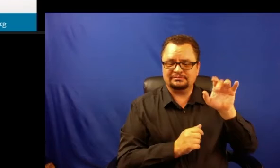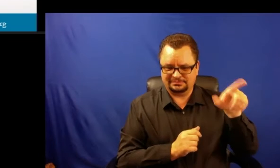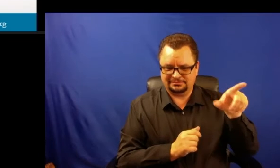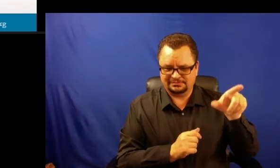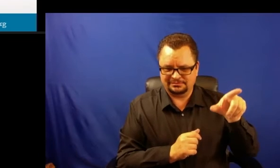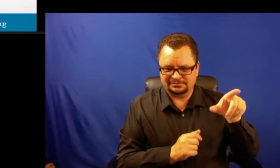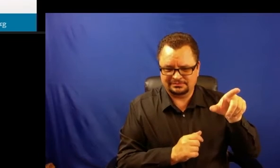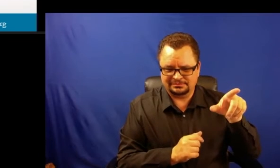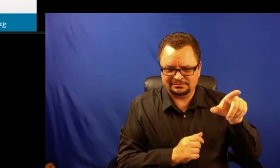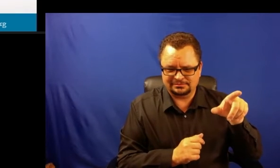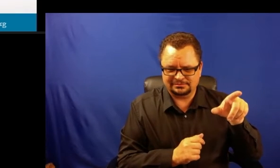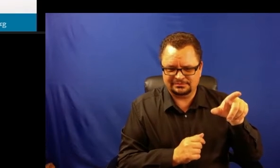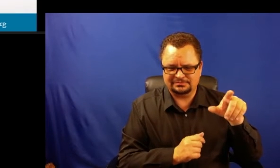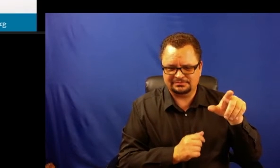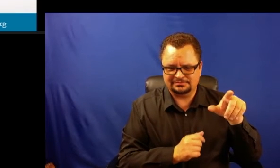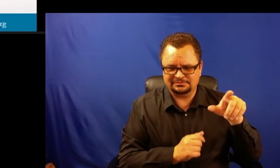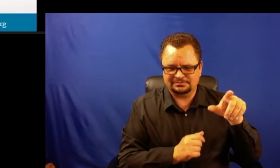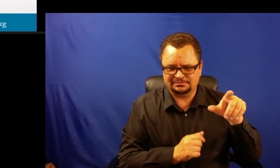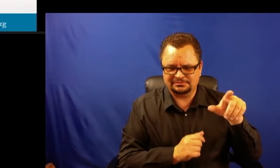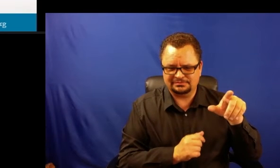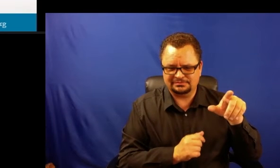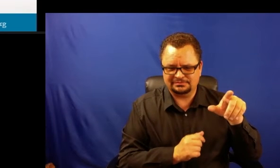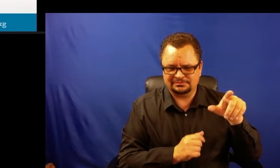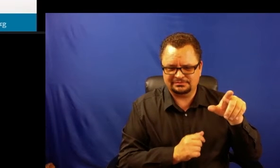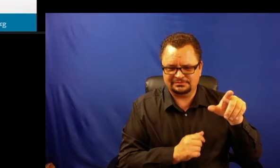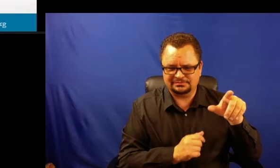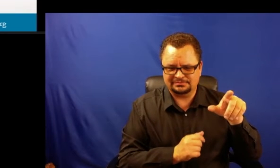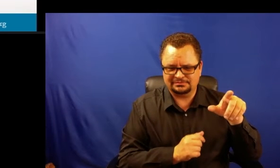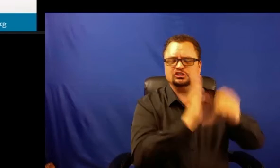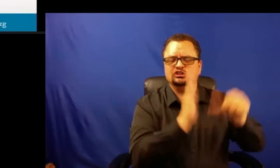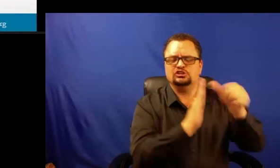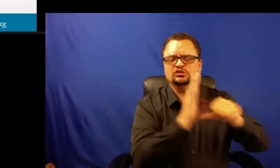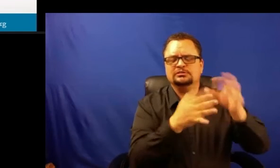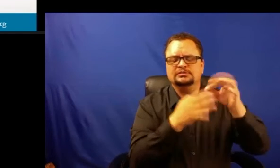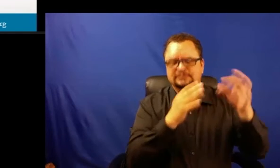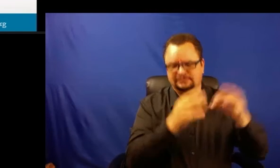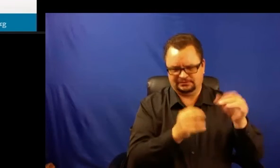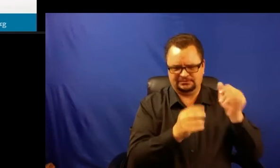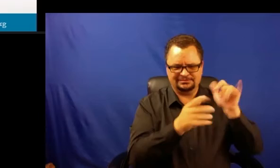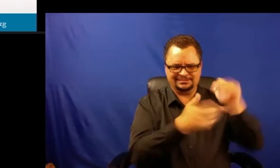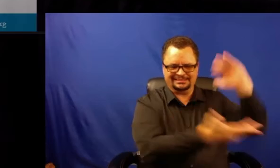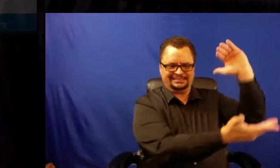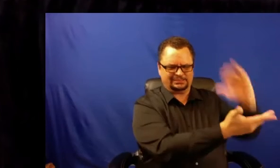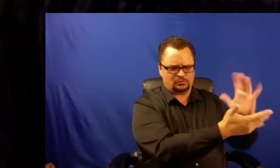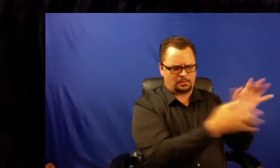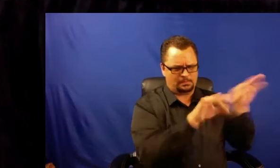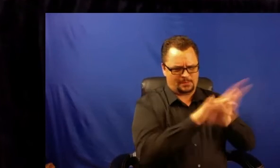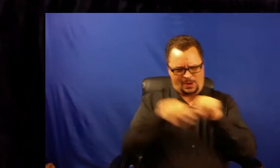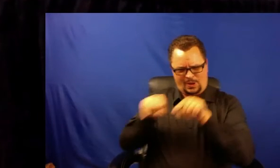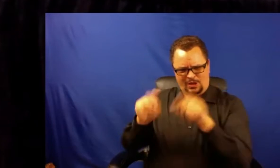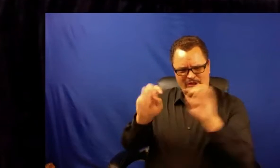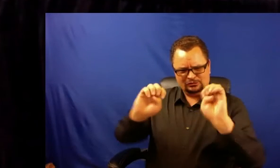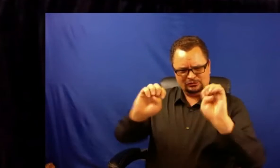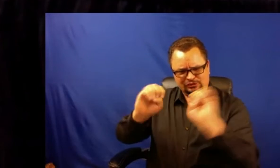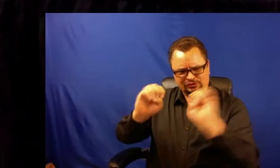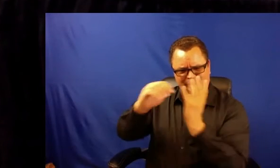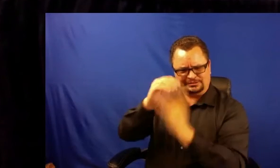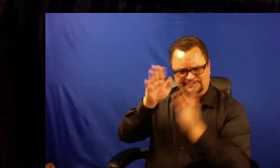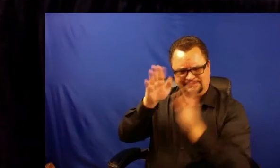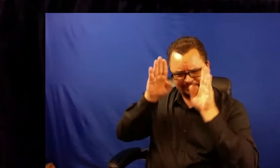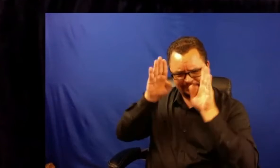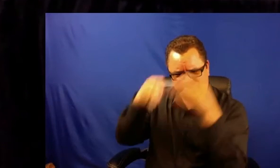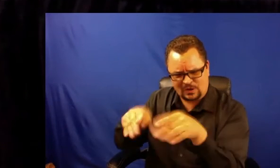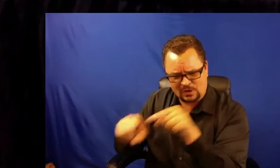slide. And now So before we go to that, yes. I would just like to give an opportunity to ask some questions. So when you look on our